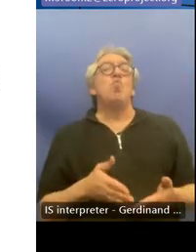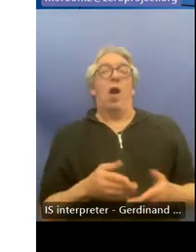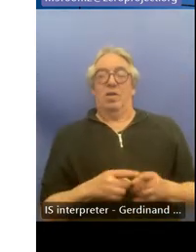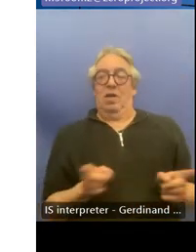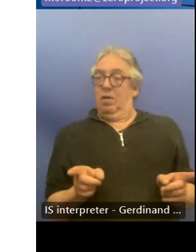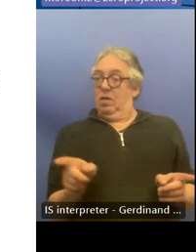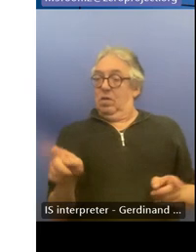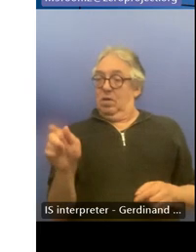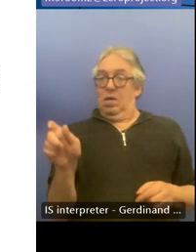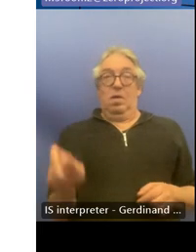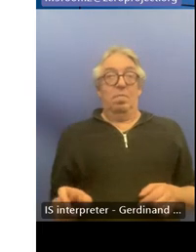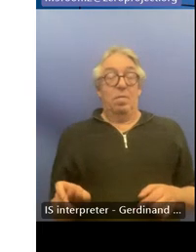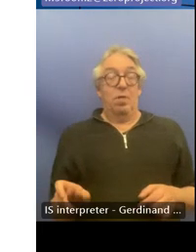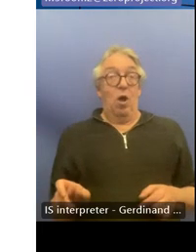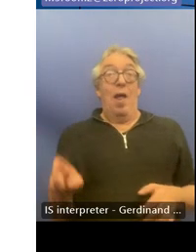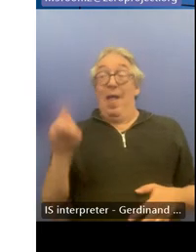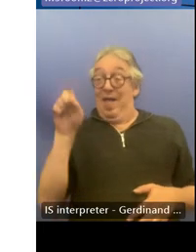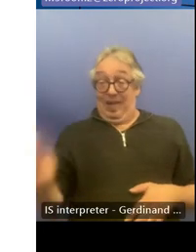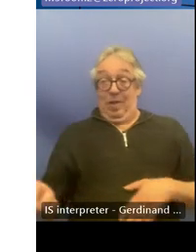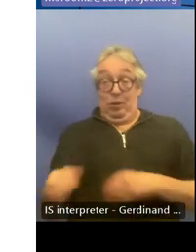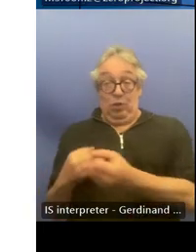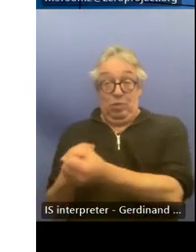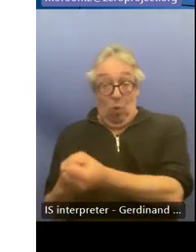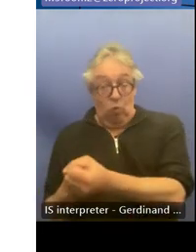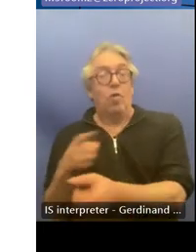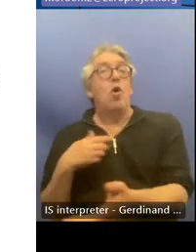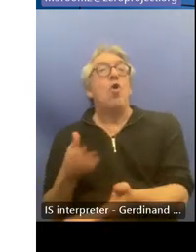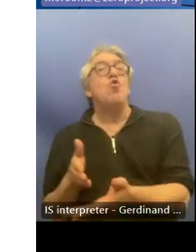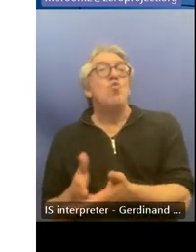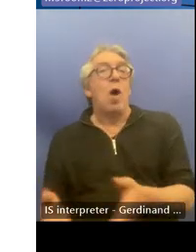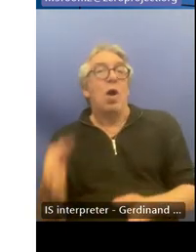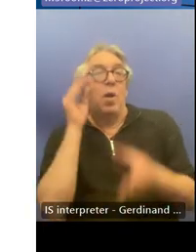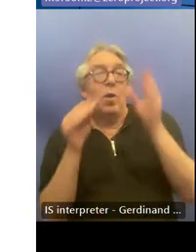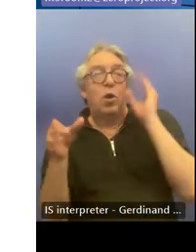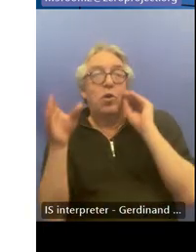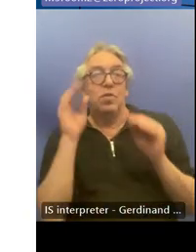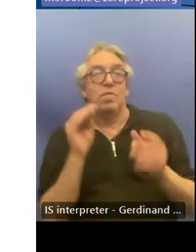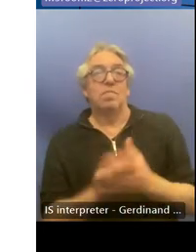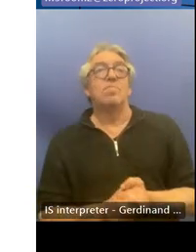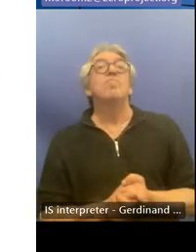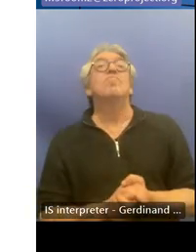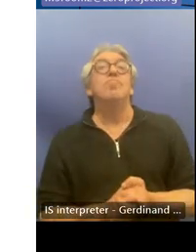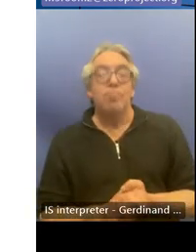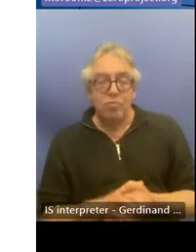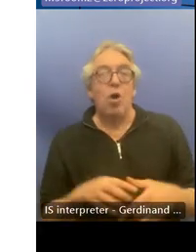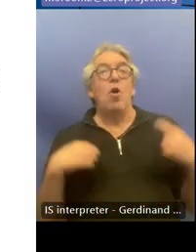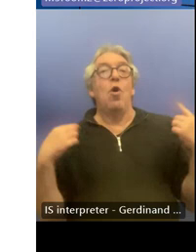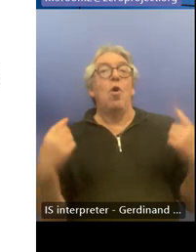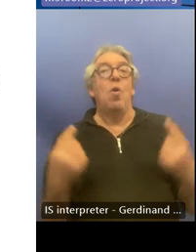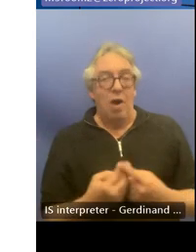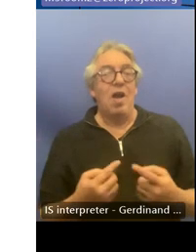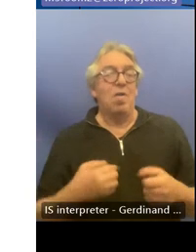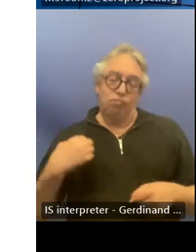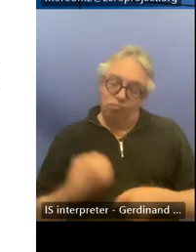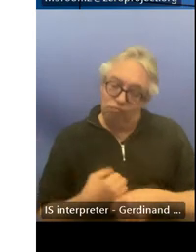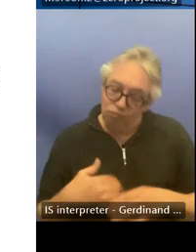responsible for building a way to achieve it. Is it? Thank you, Victor. Let's give Victor a round of